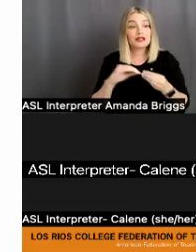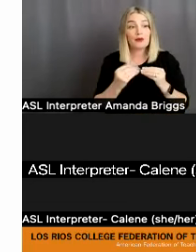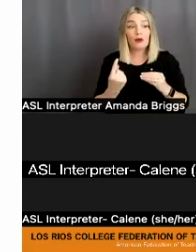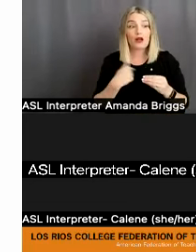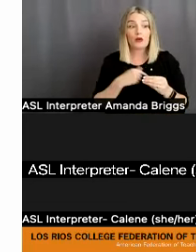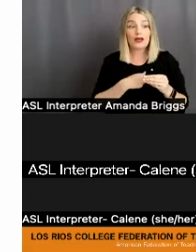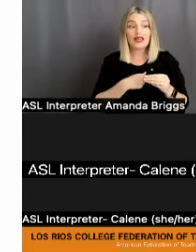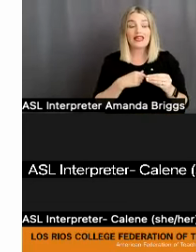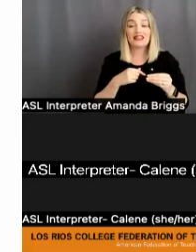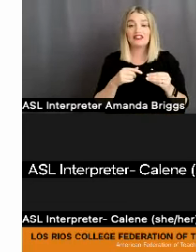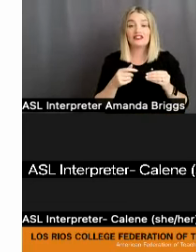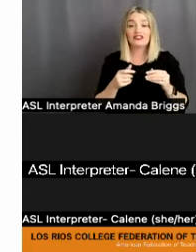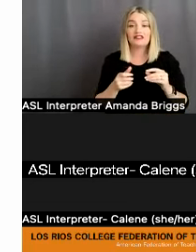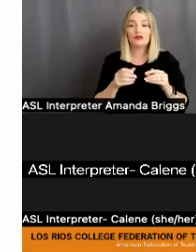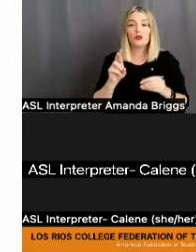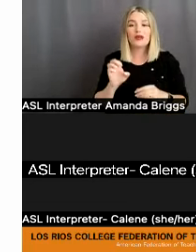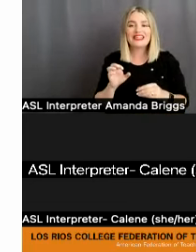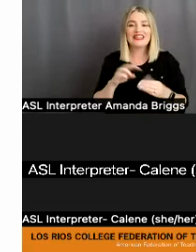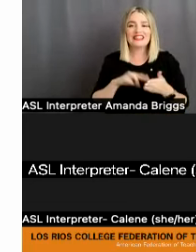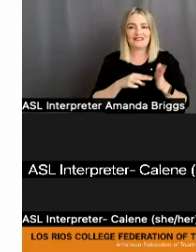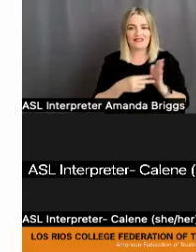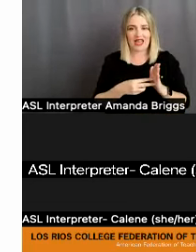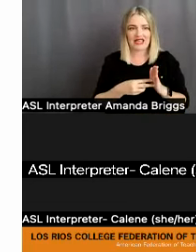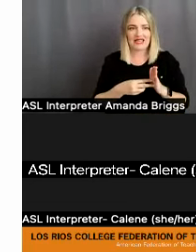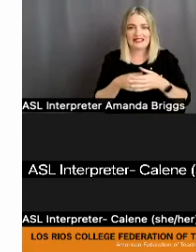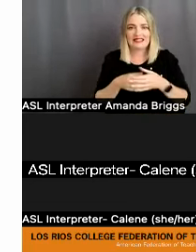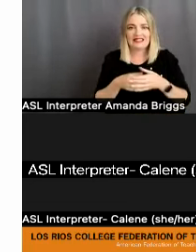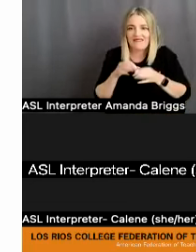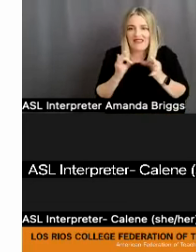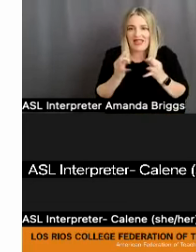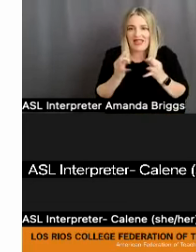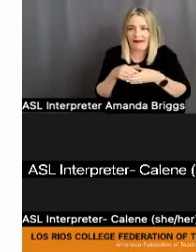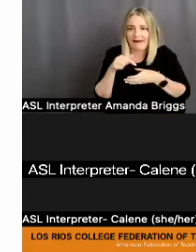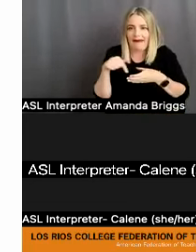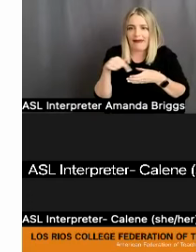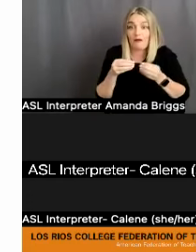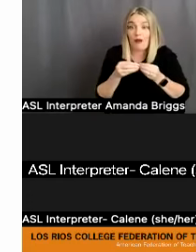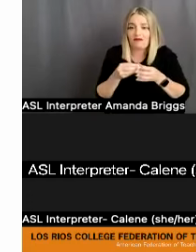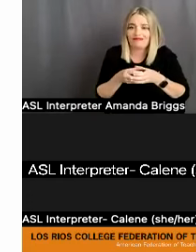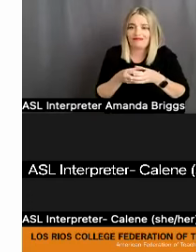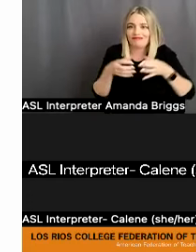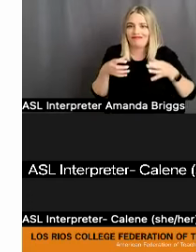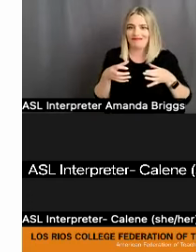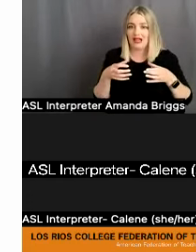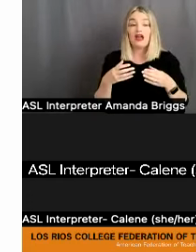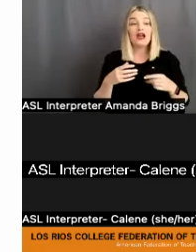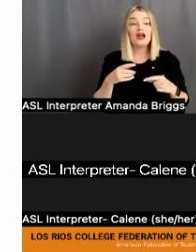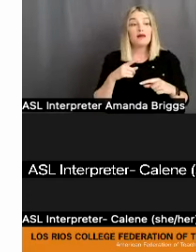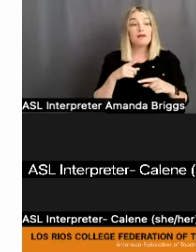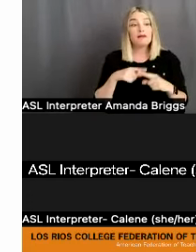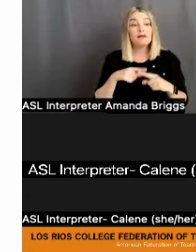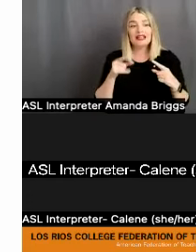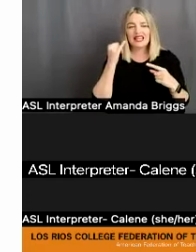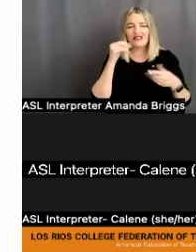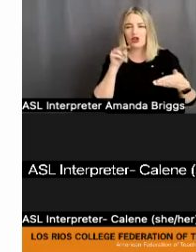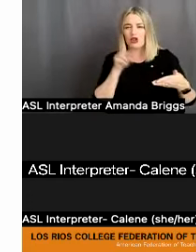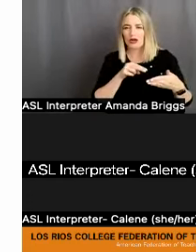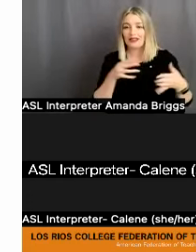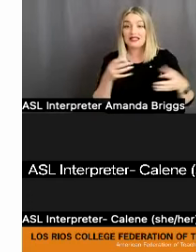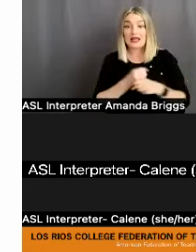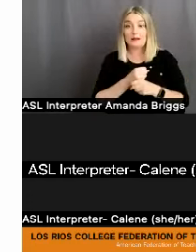immediate family and it's a much larger inclusive group. But one thing I do want to note is that if you go to the summary